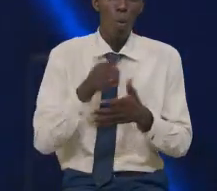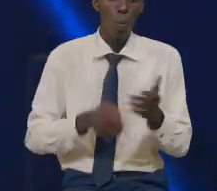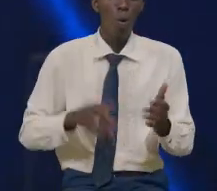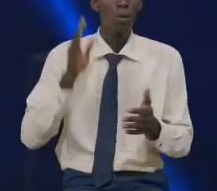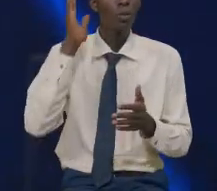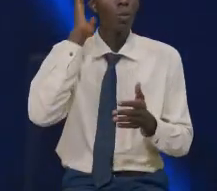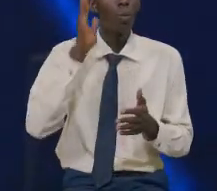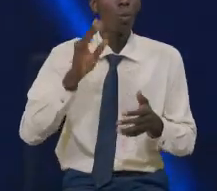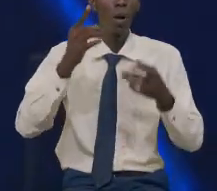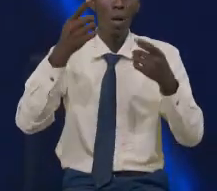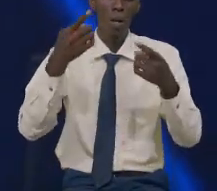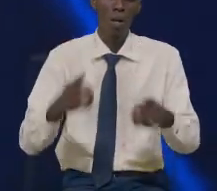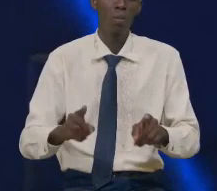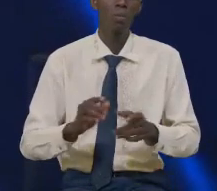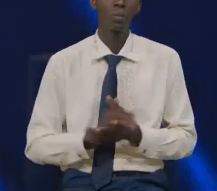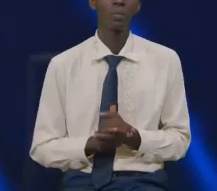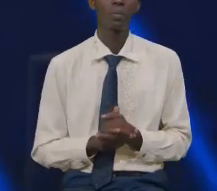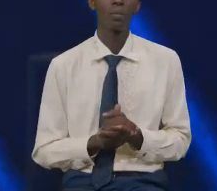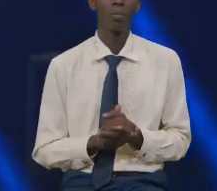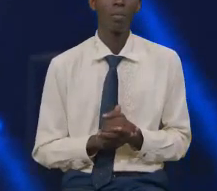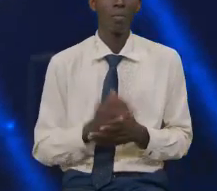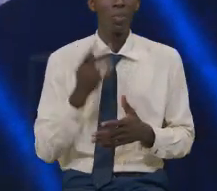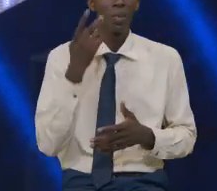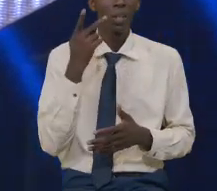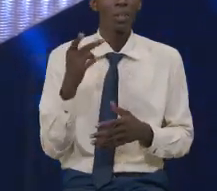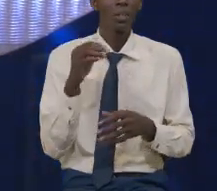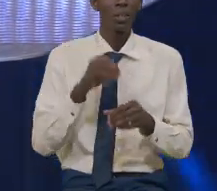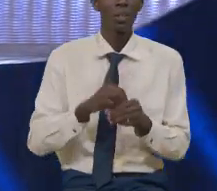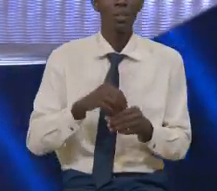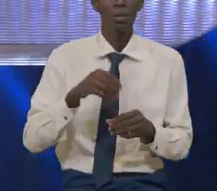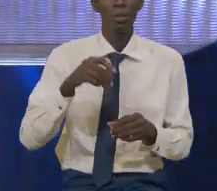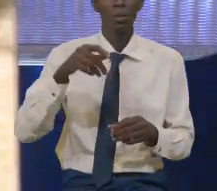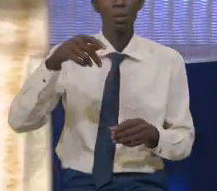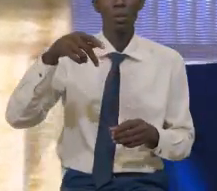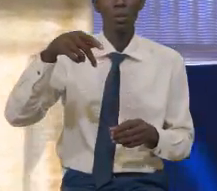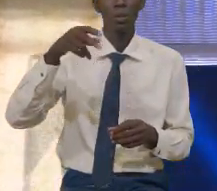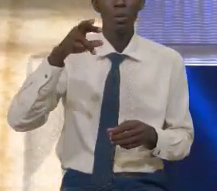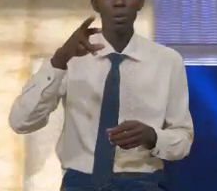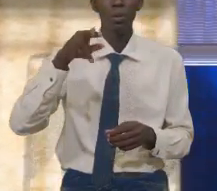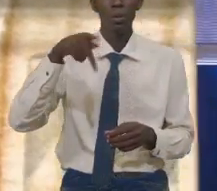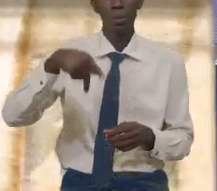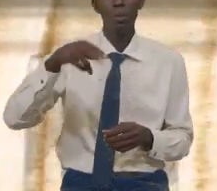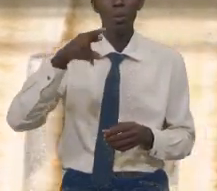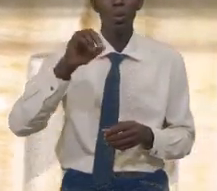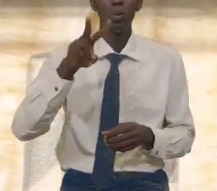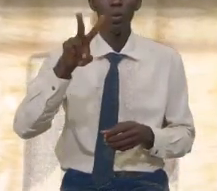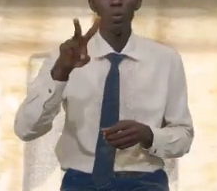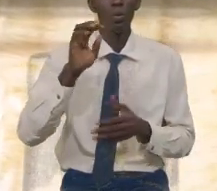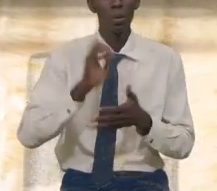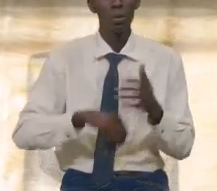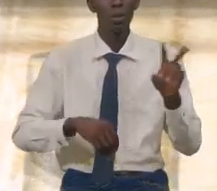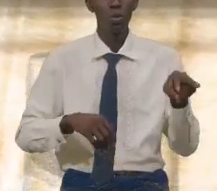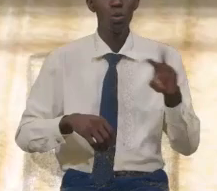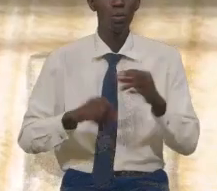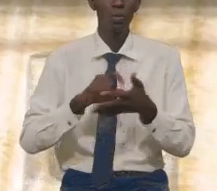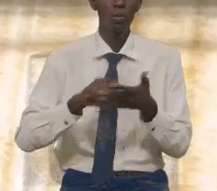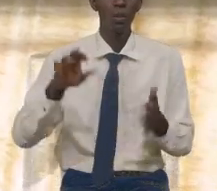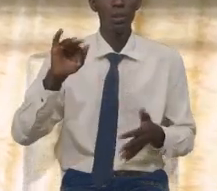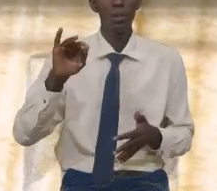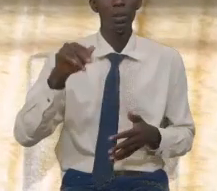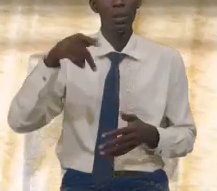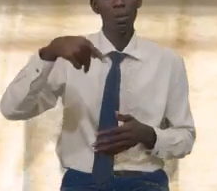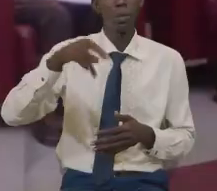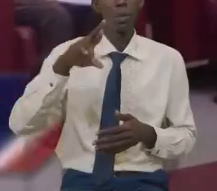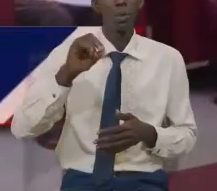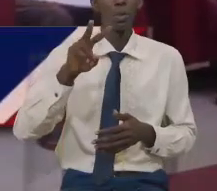shall come to pass. We're looking at Proverbs chapter 22, reading from verse 19.